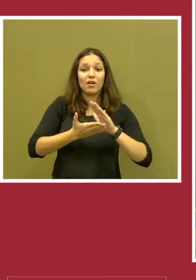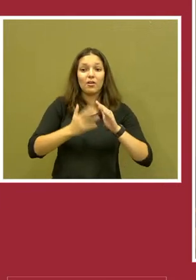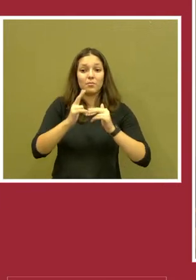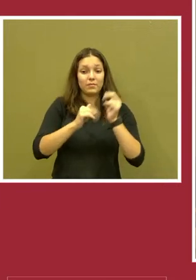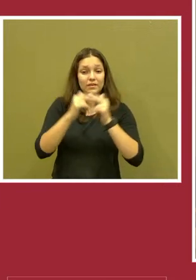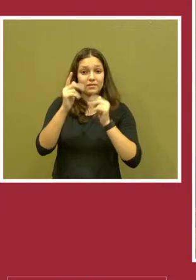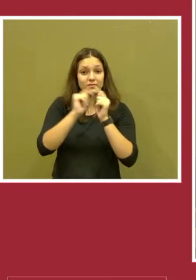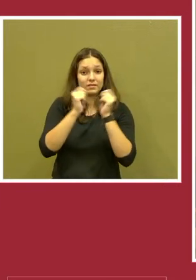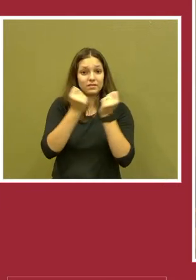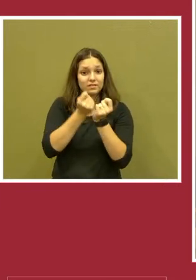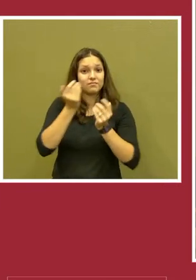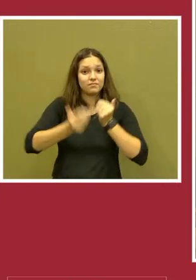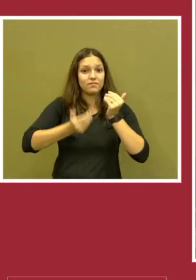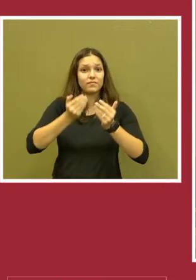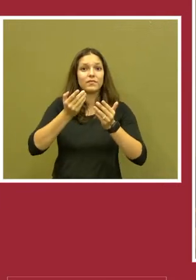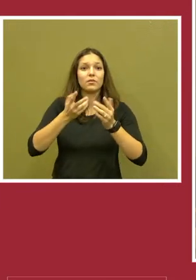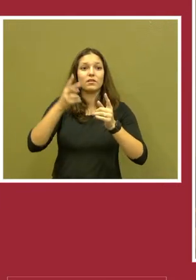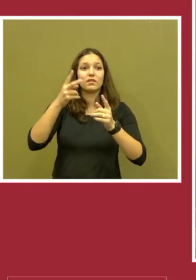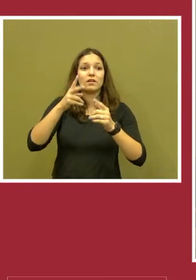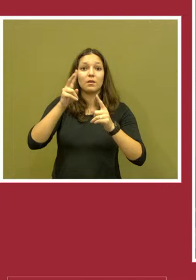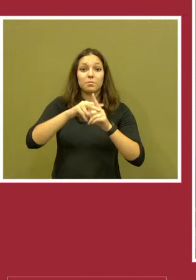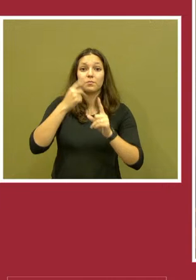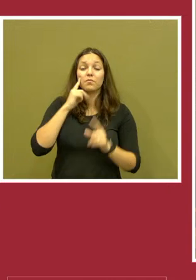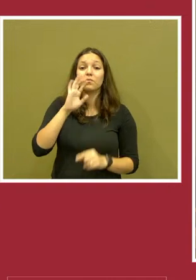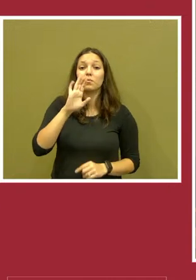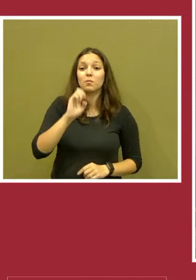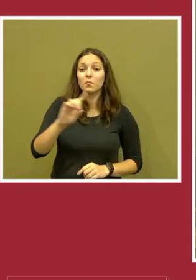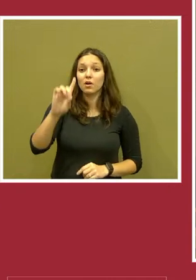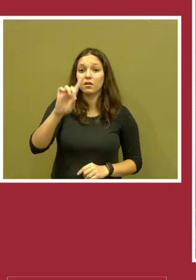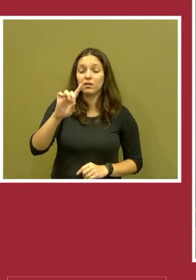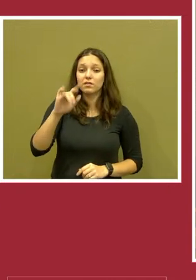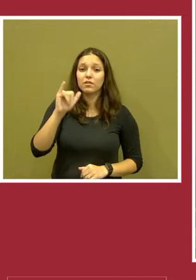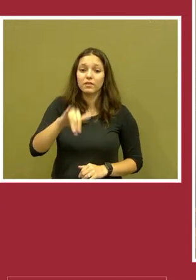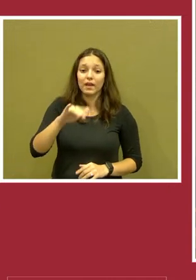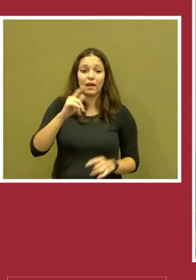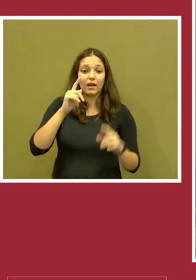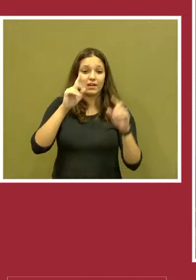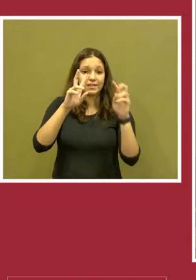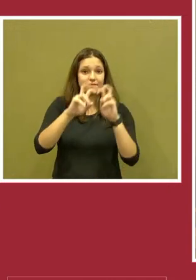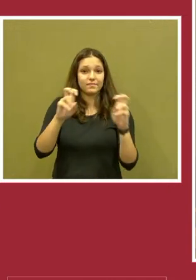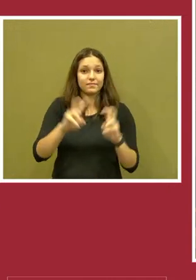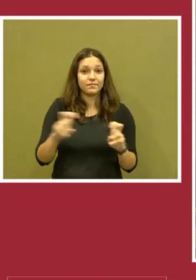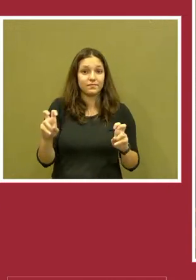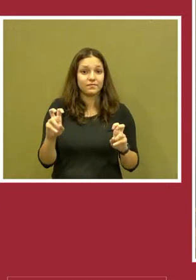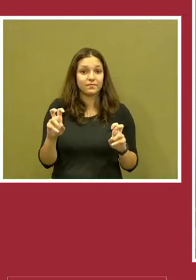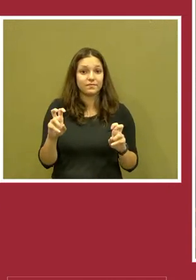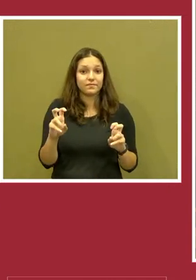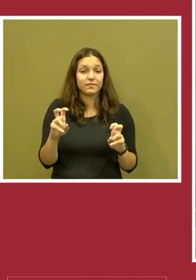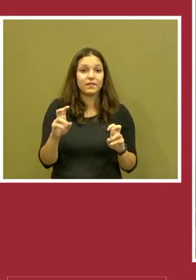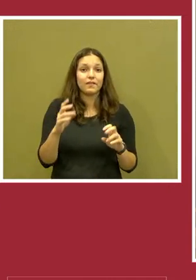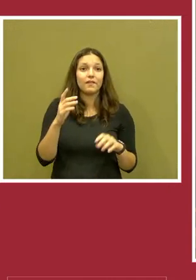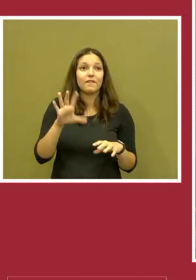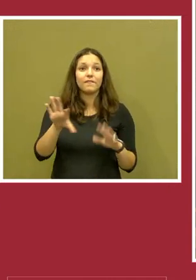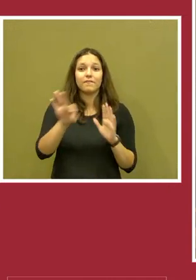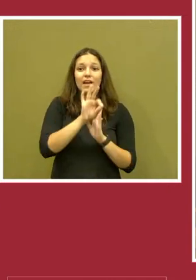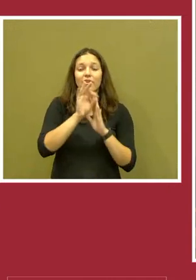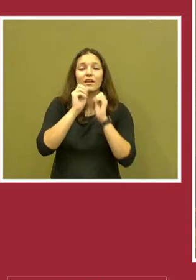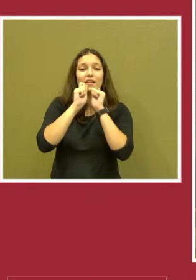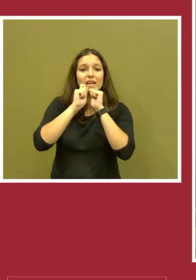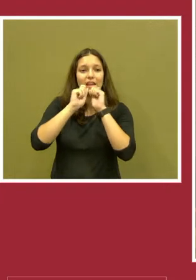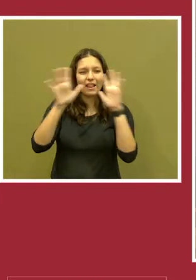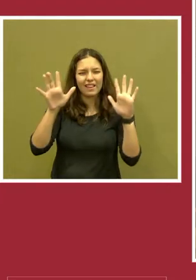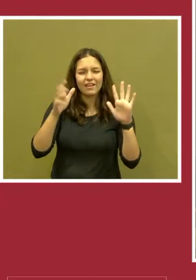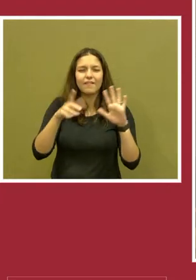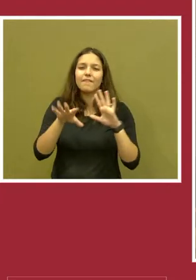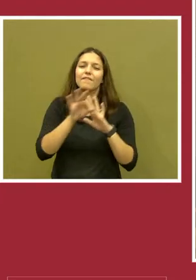through when implementing a bond. And that audit firm found nothing. I mean, they found a couple